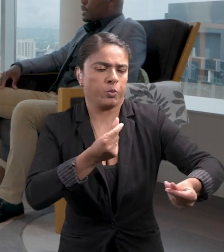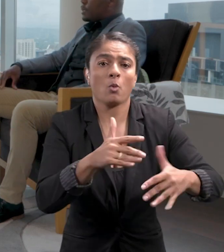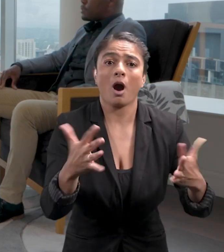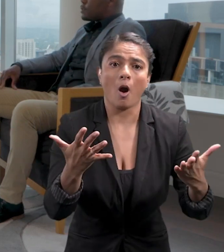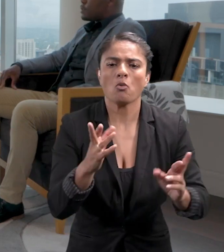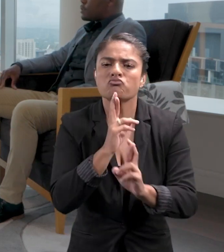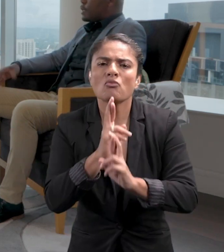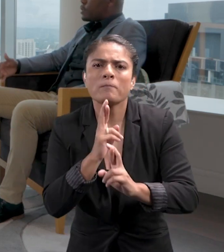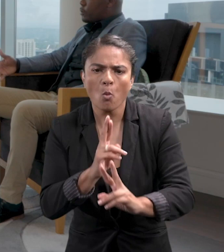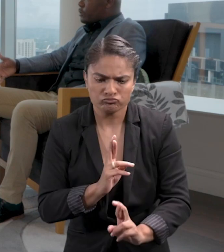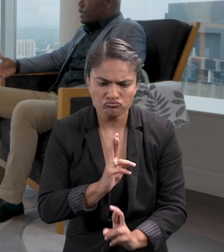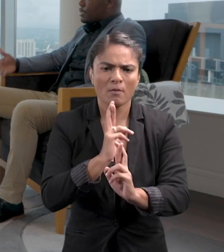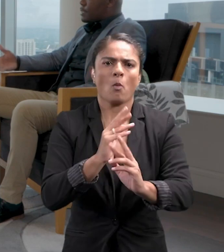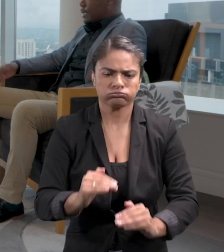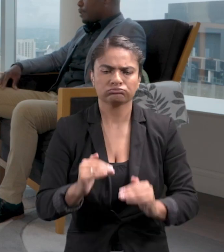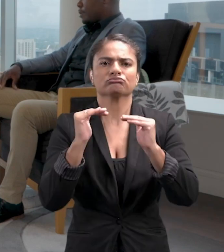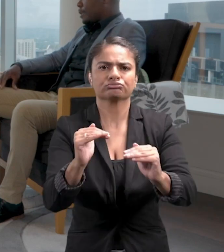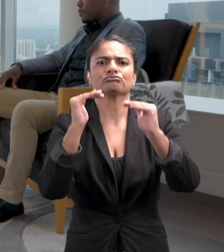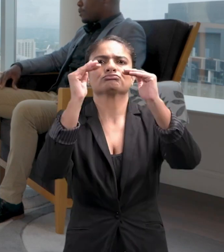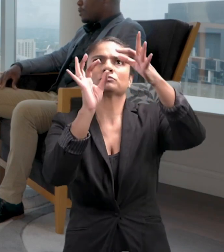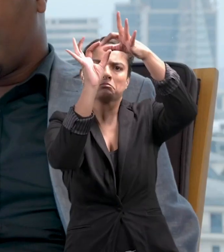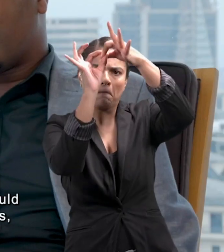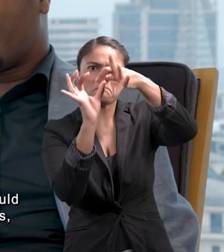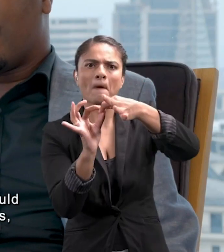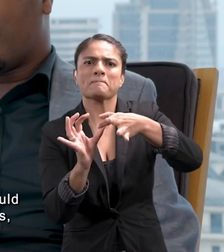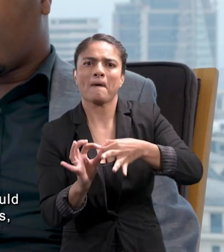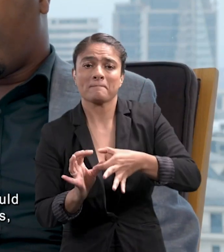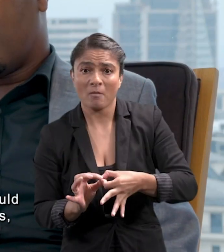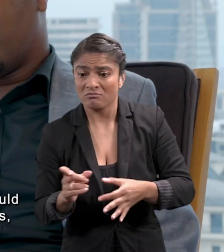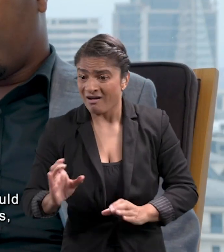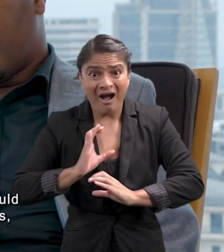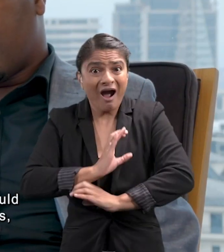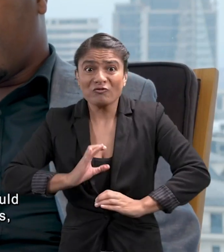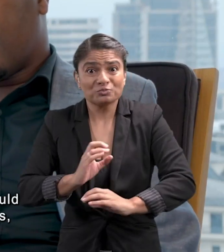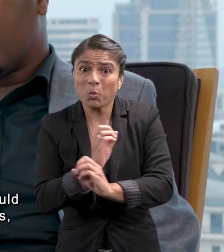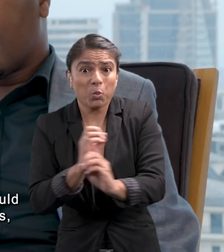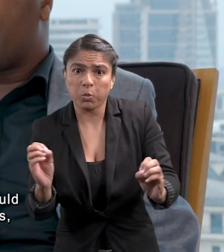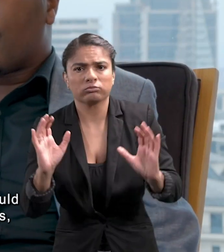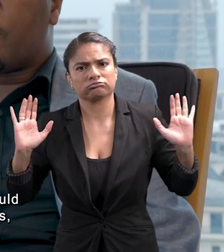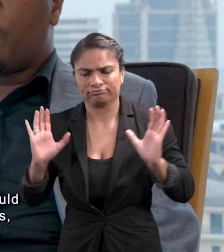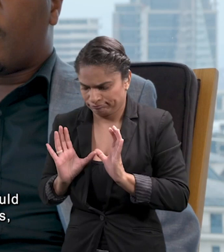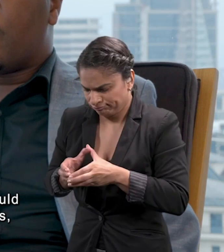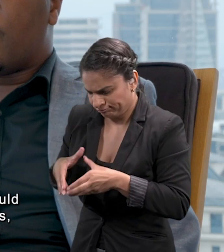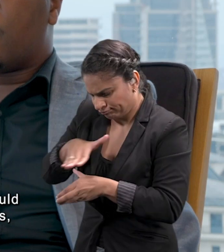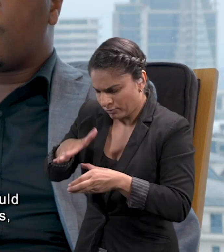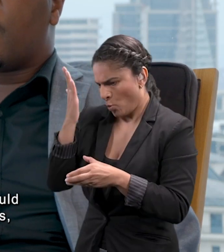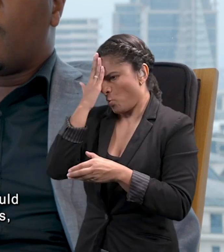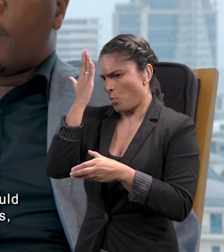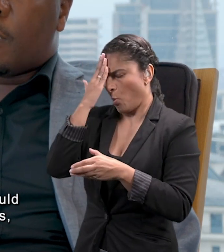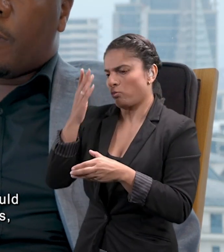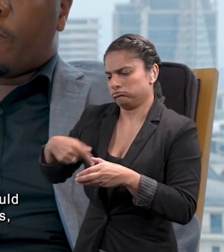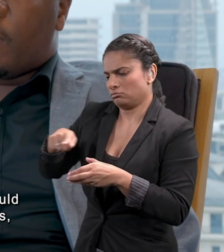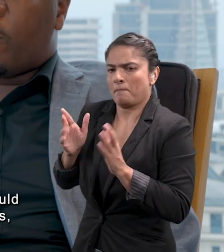communicated to their reporting structure. It can be done so. But if they are not comfortable, it can be kept within the